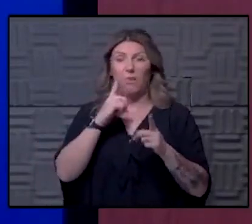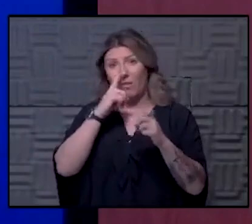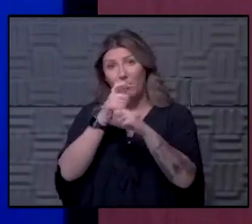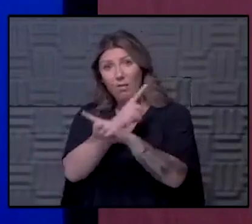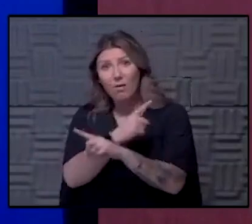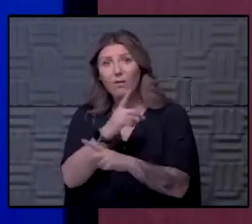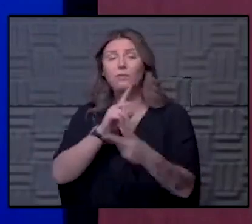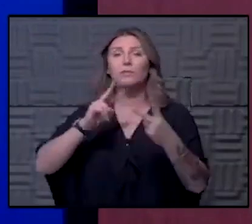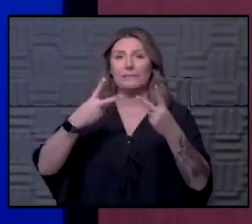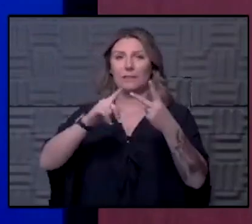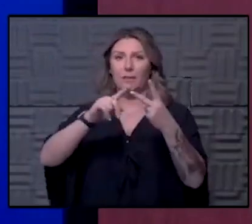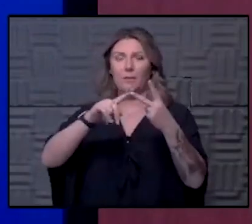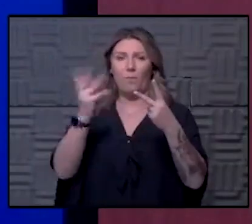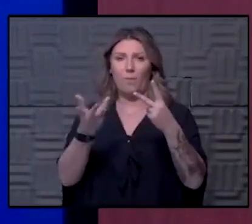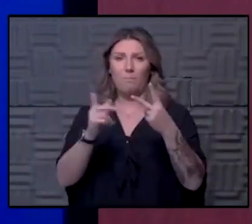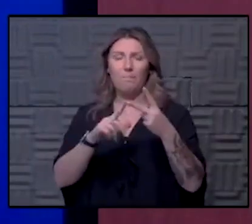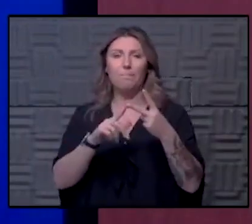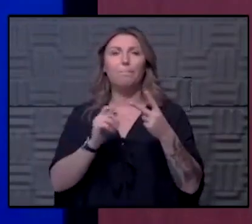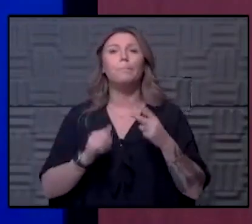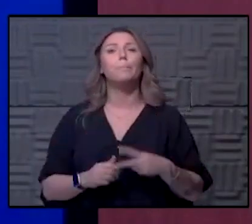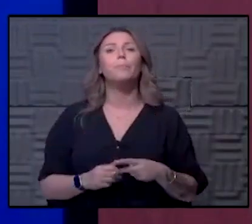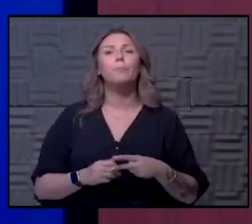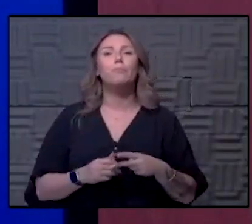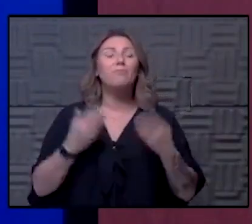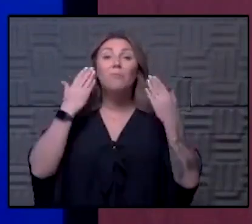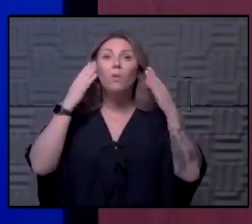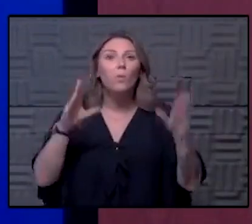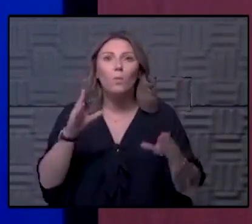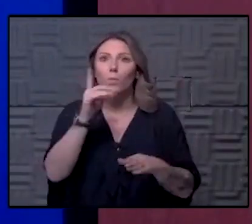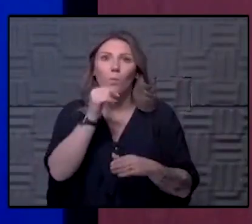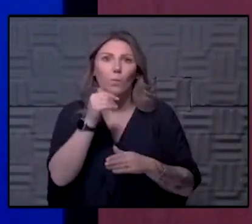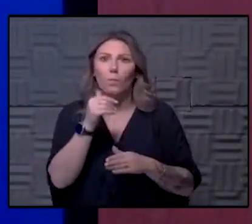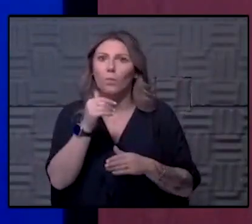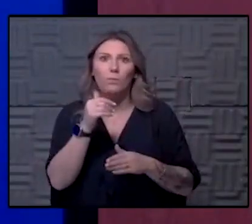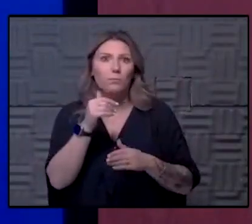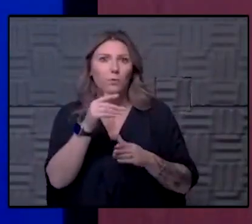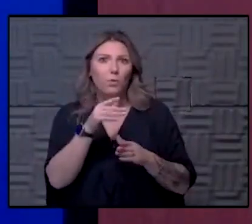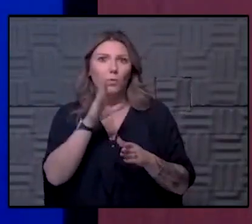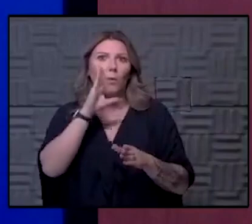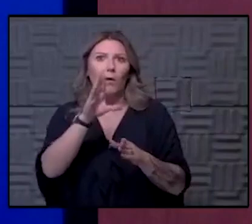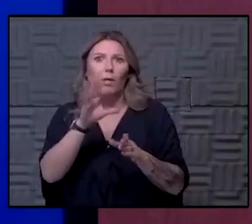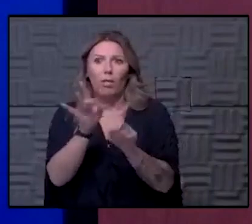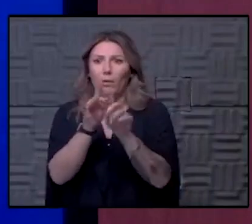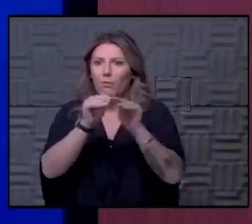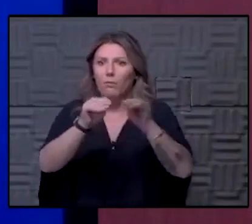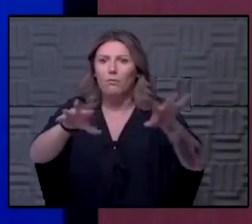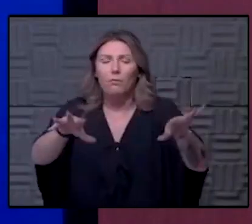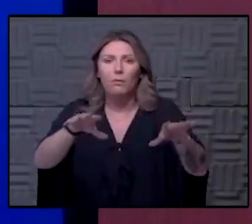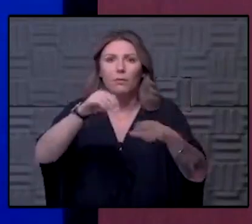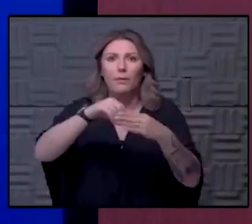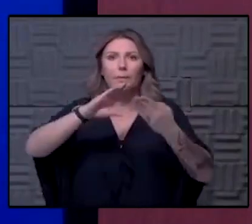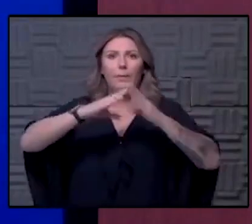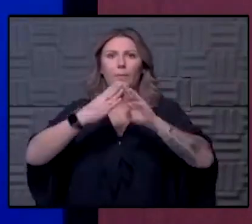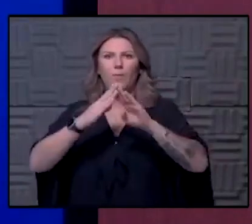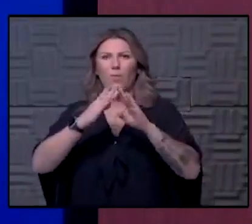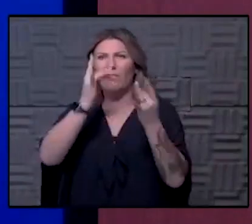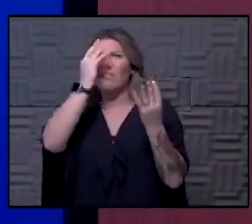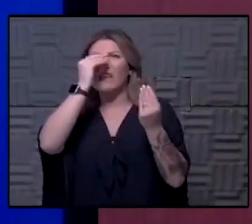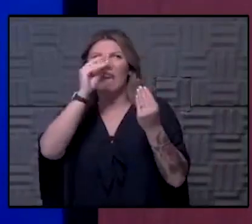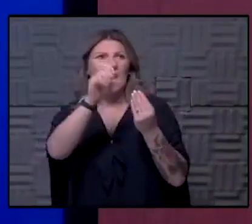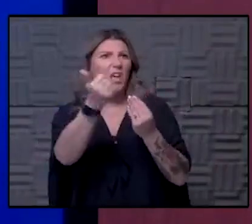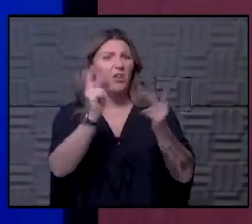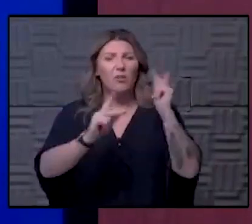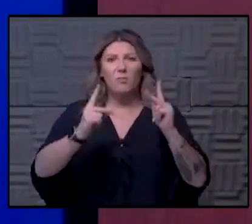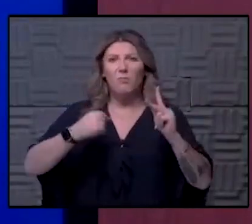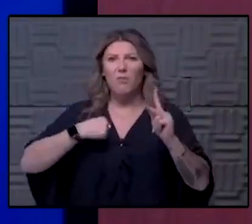And number two, you don't know who you're going to take it home to. And I think, or into your community, and think about who else you're going to affect,